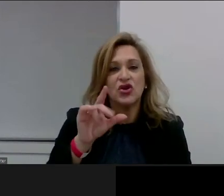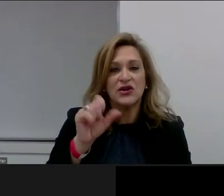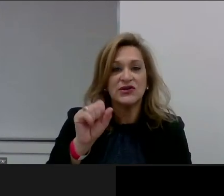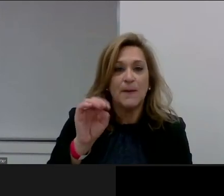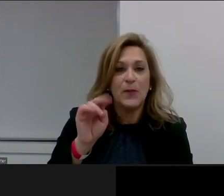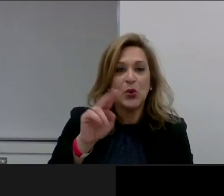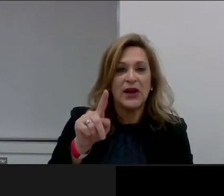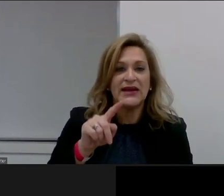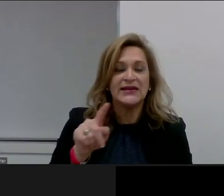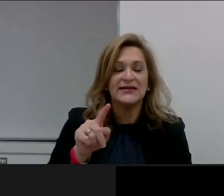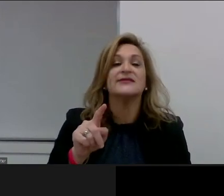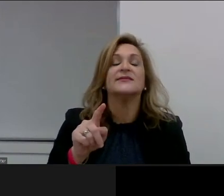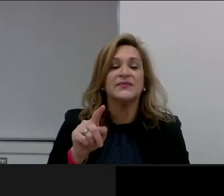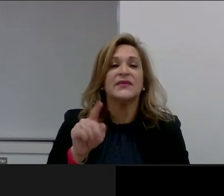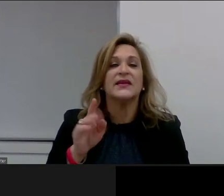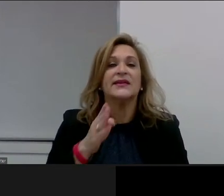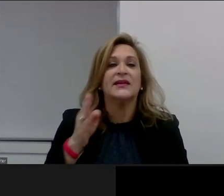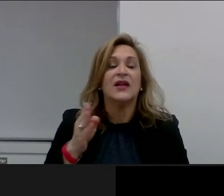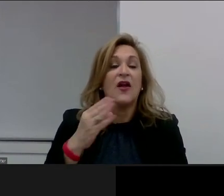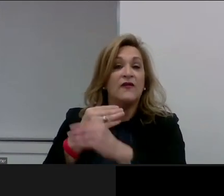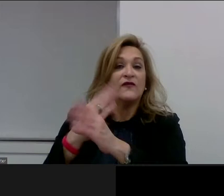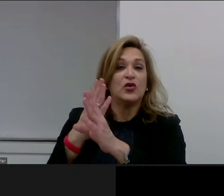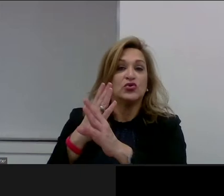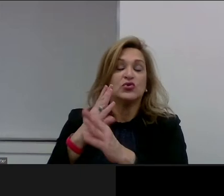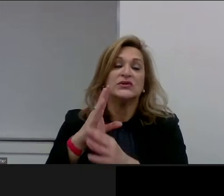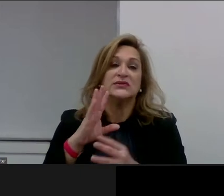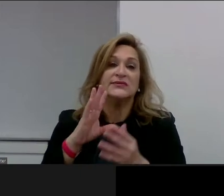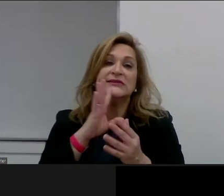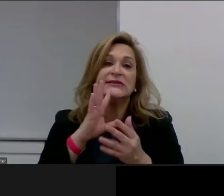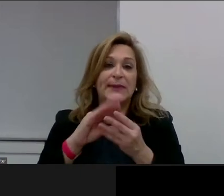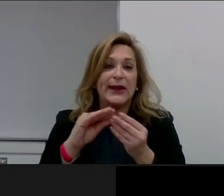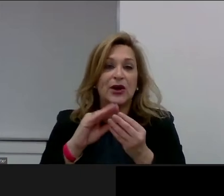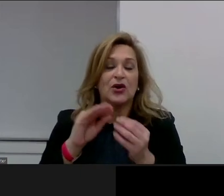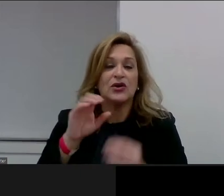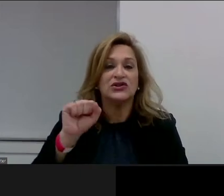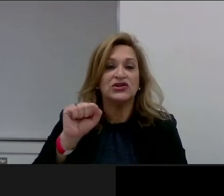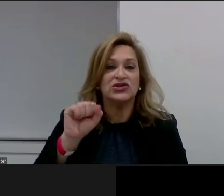followed by virtual speaker Skyla Hope.